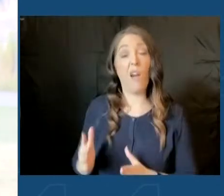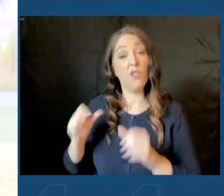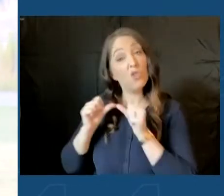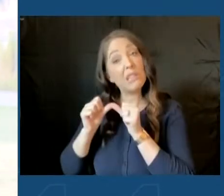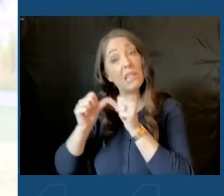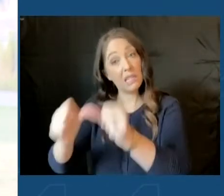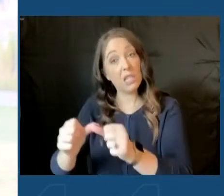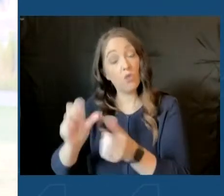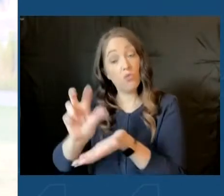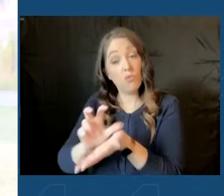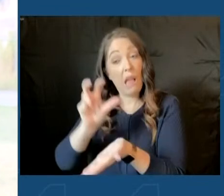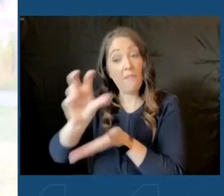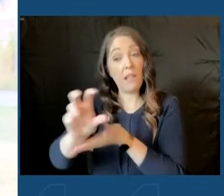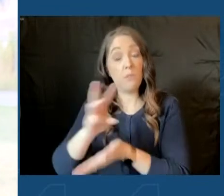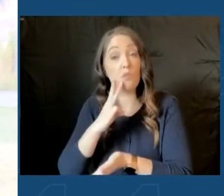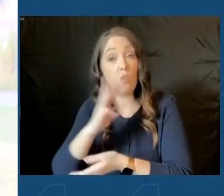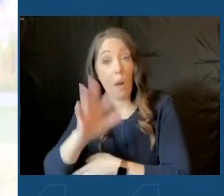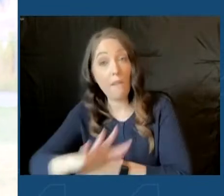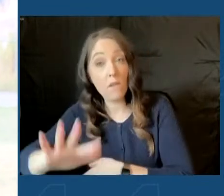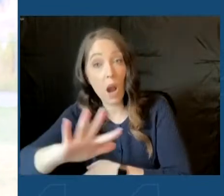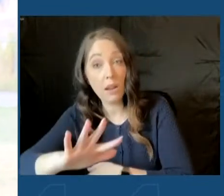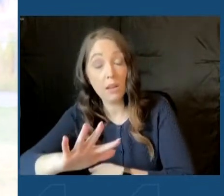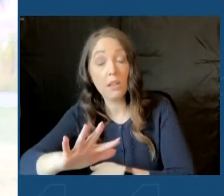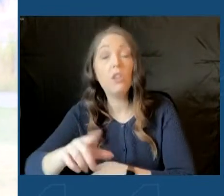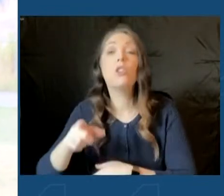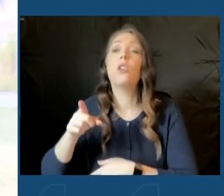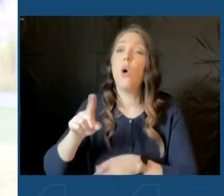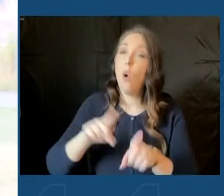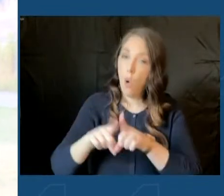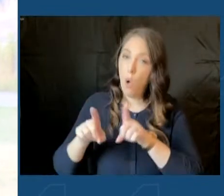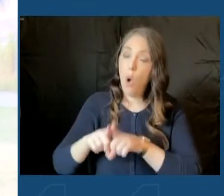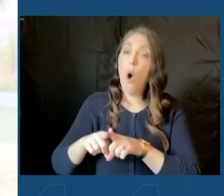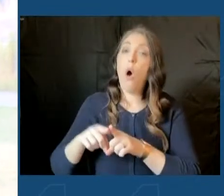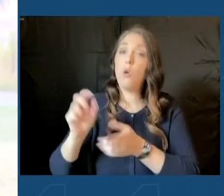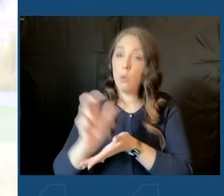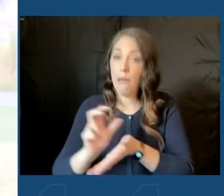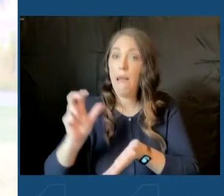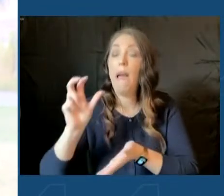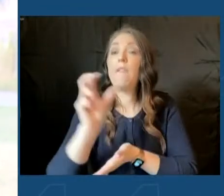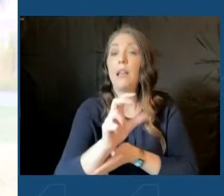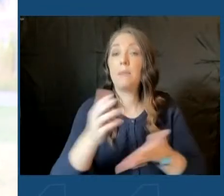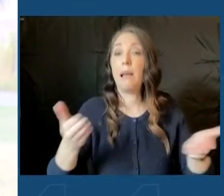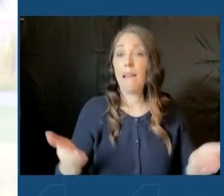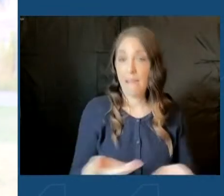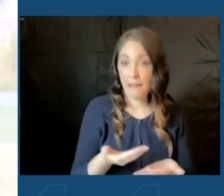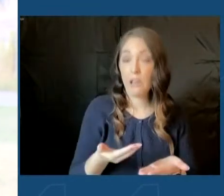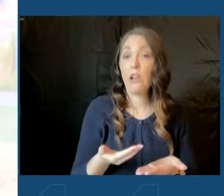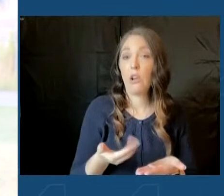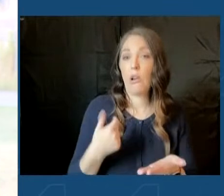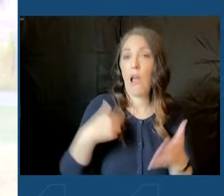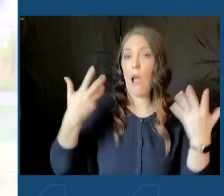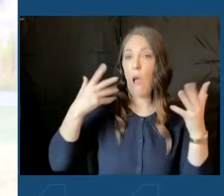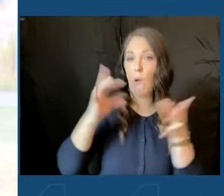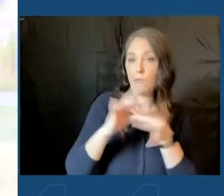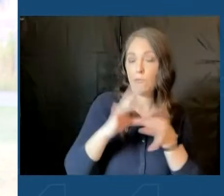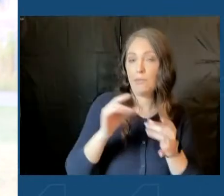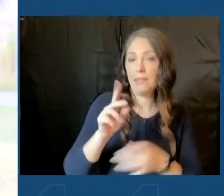waterfront, she's also making unprecedented investments here, and I talked about the Kensington